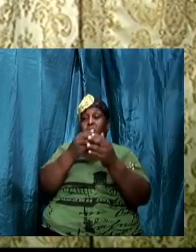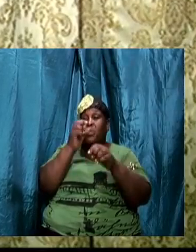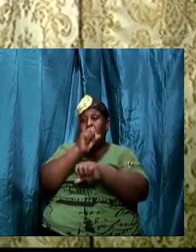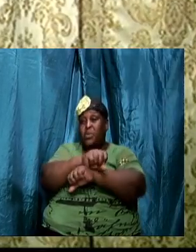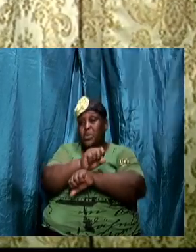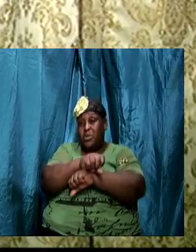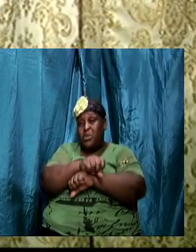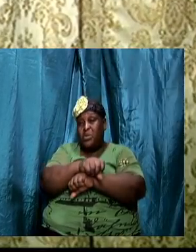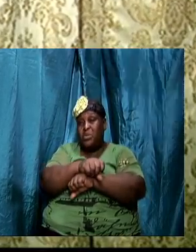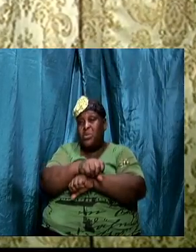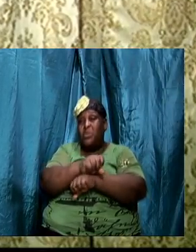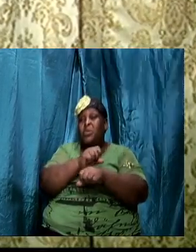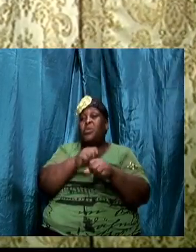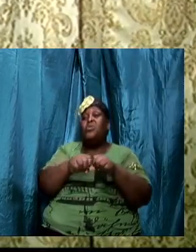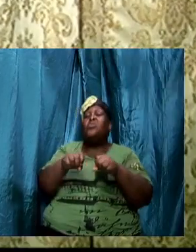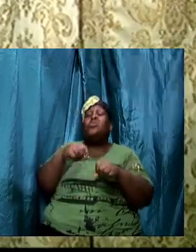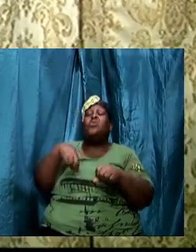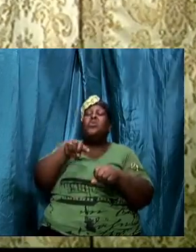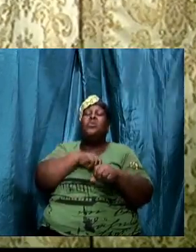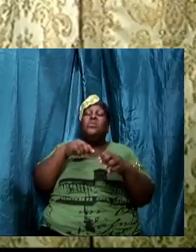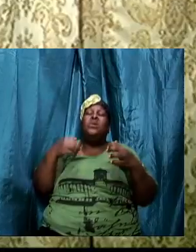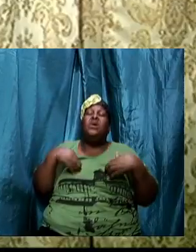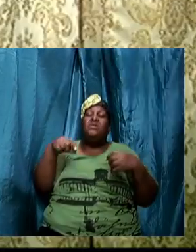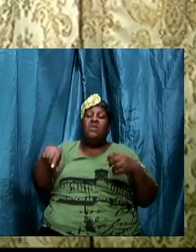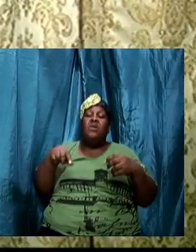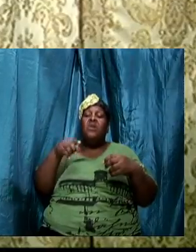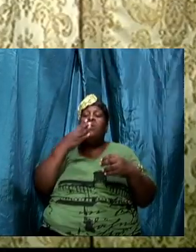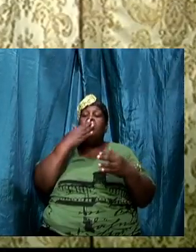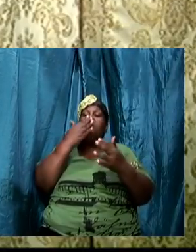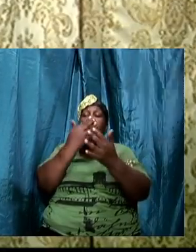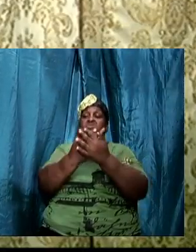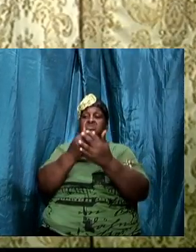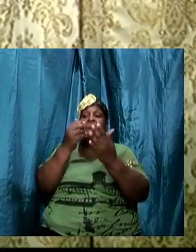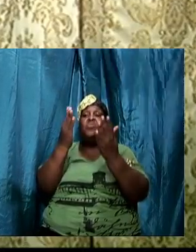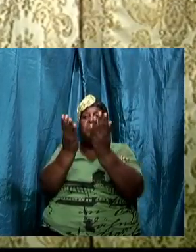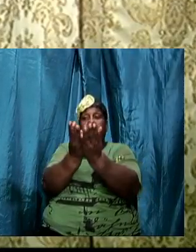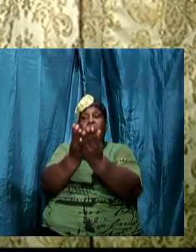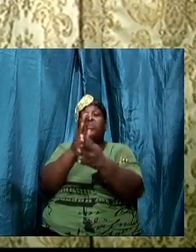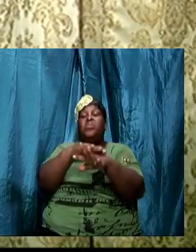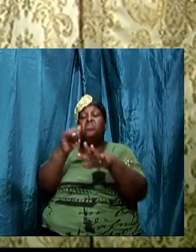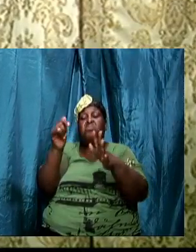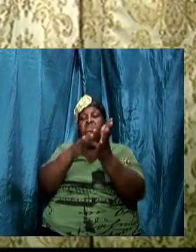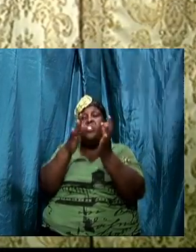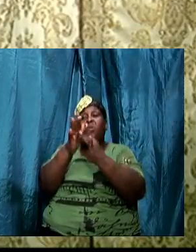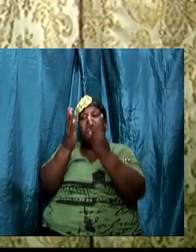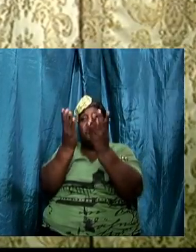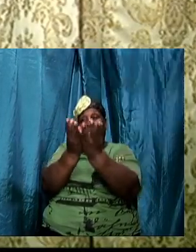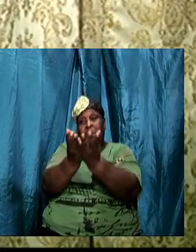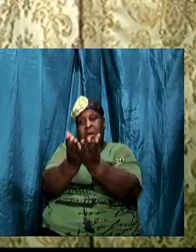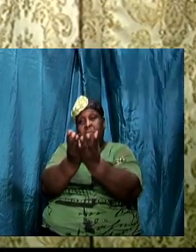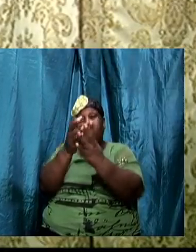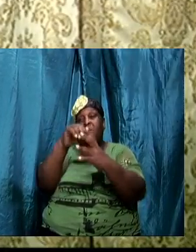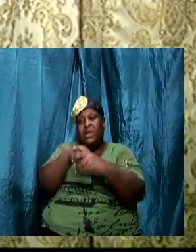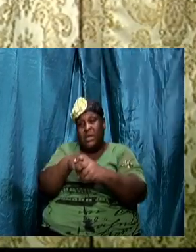we have this good book called the Bible, and in it